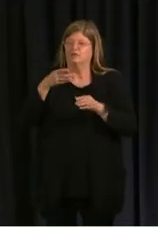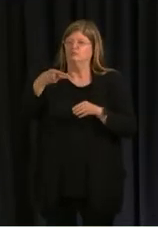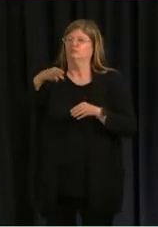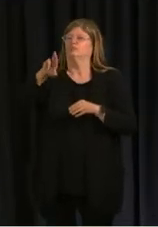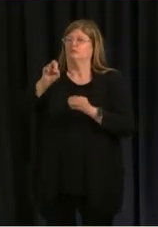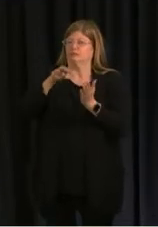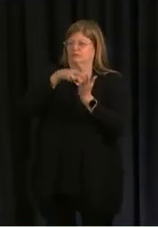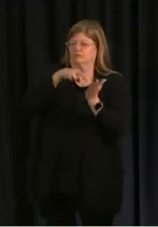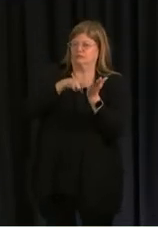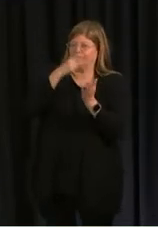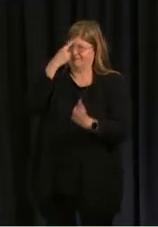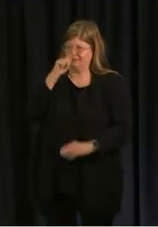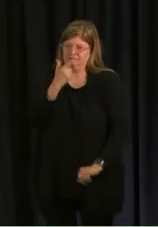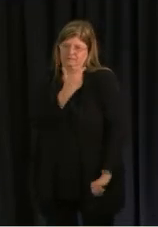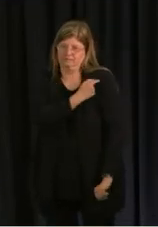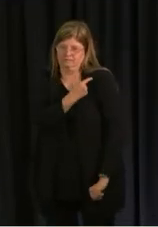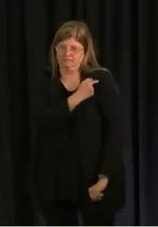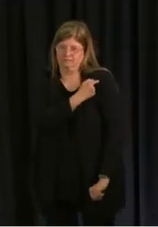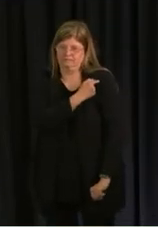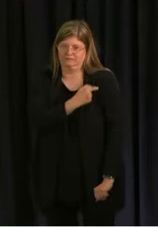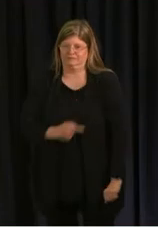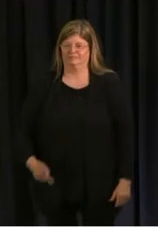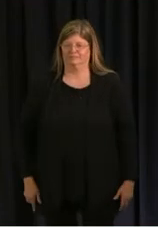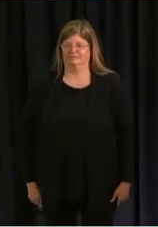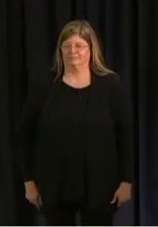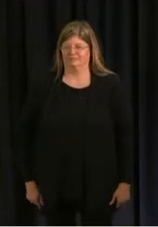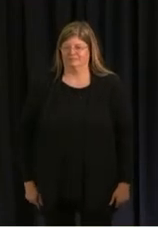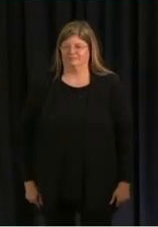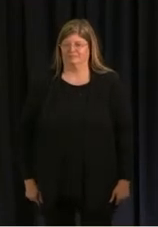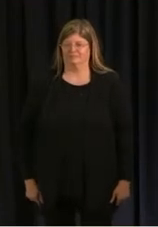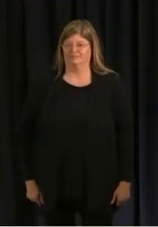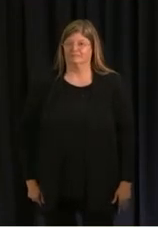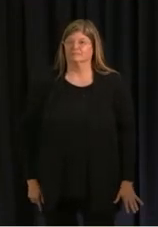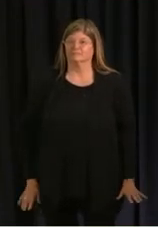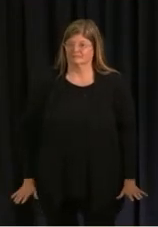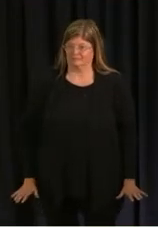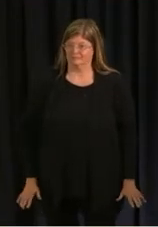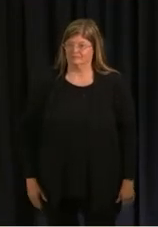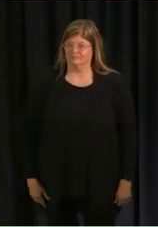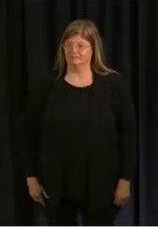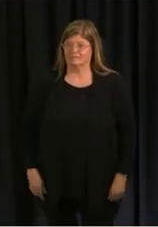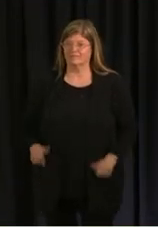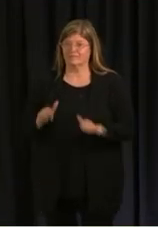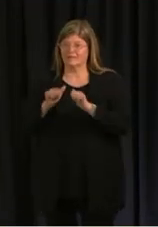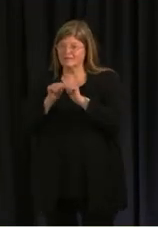online now to pre-register for your vaccination appointment. You can do that at